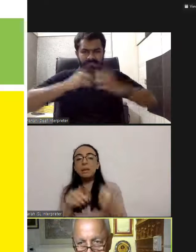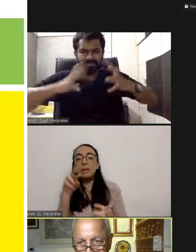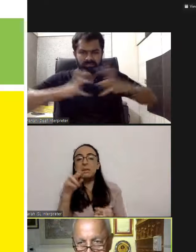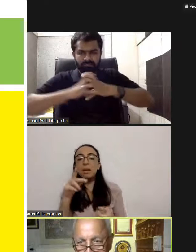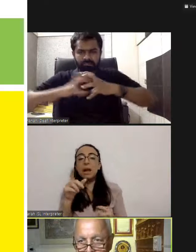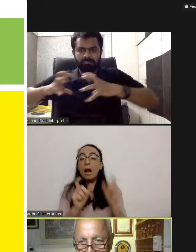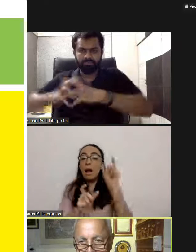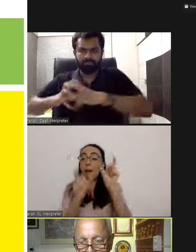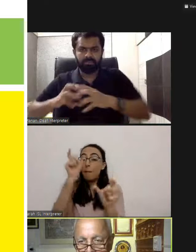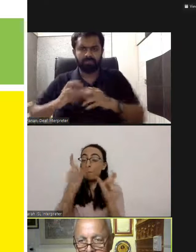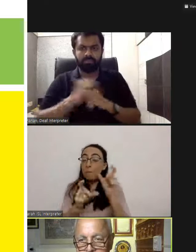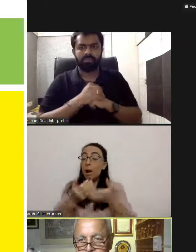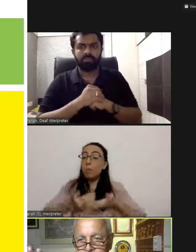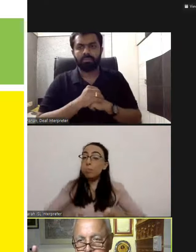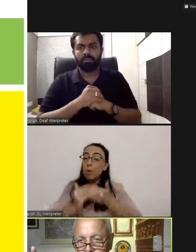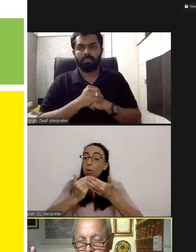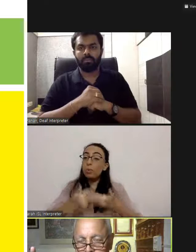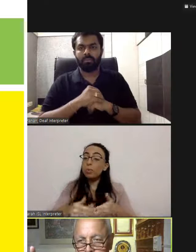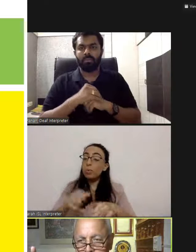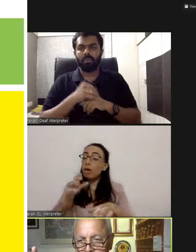issue.